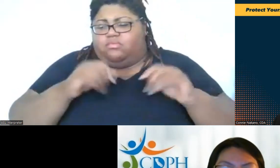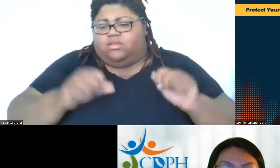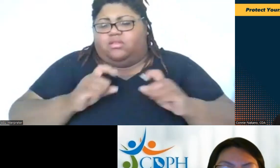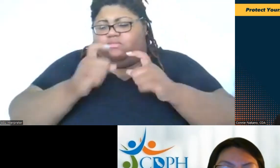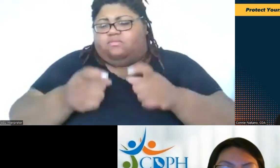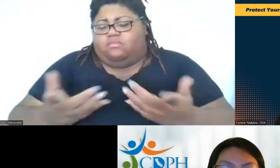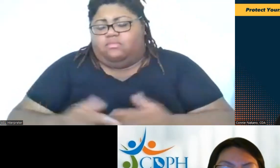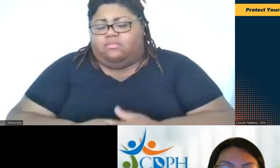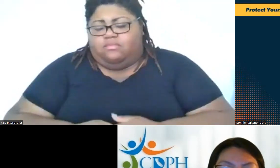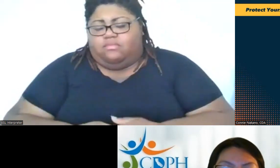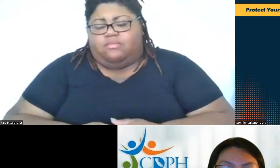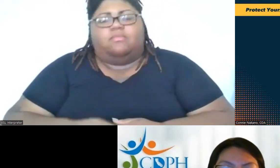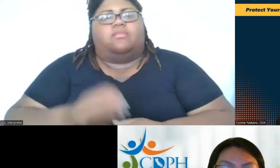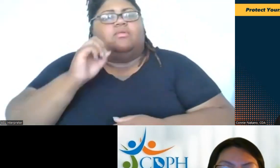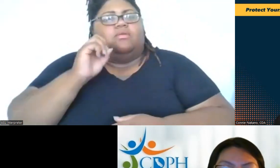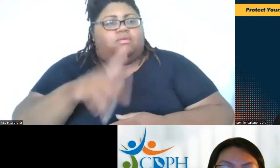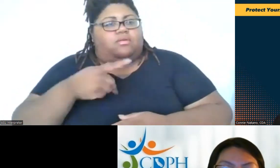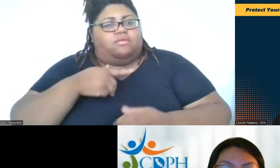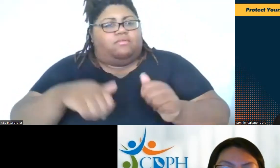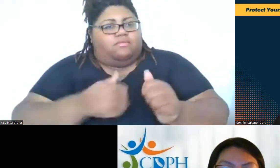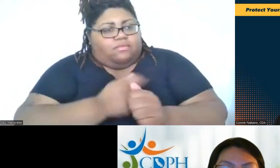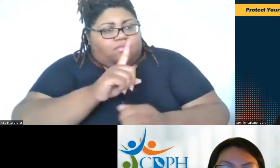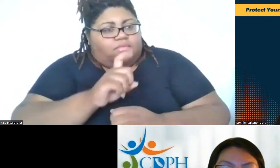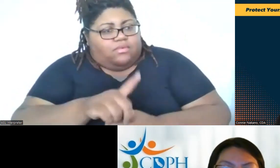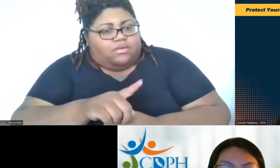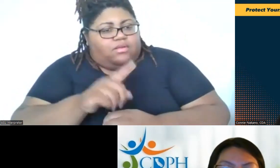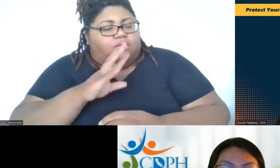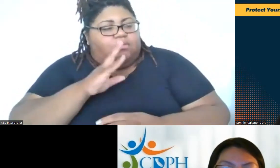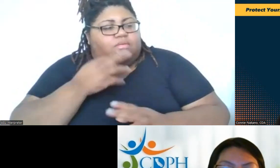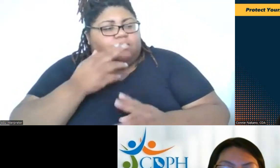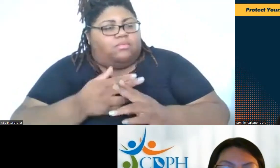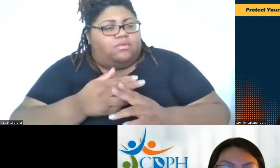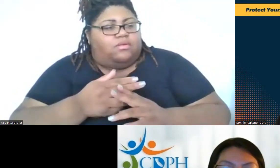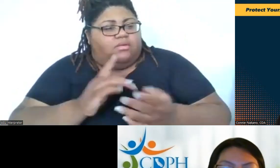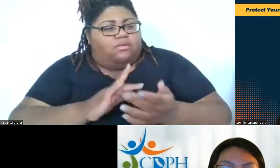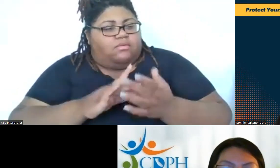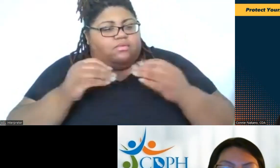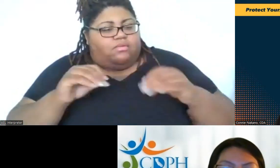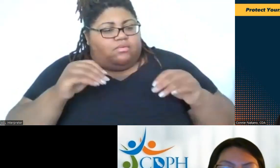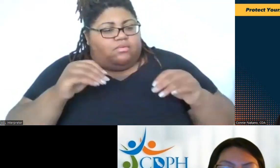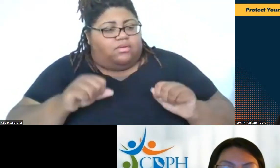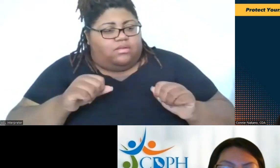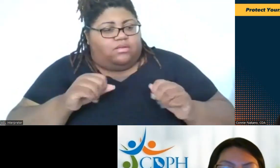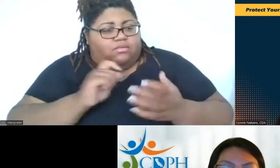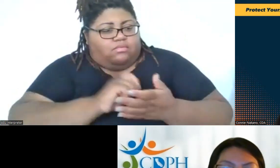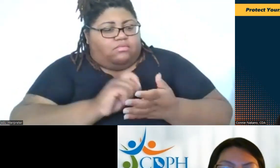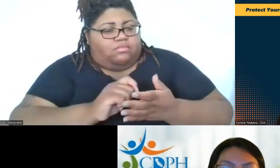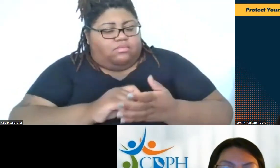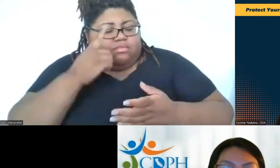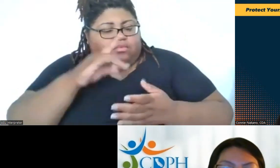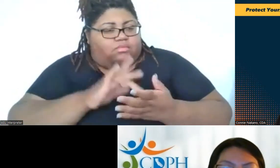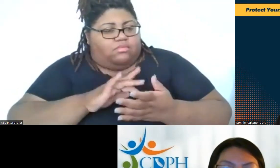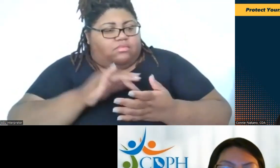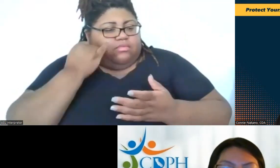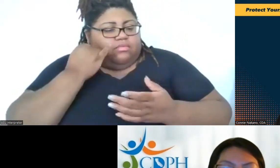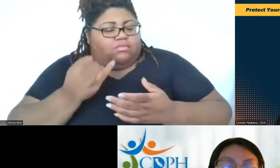I had a follow-up question on that with you're saying the pharmacist can prescribe the medication. If somebody tested positive at